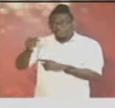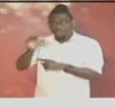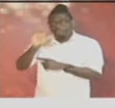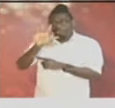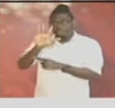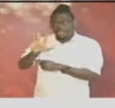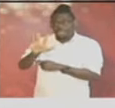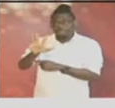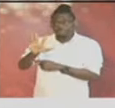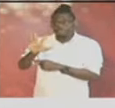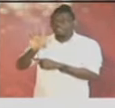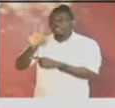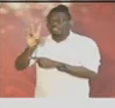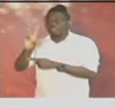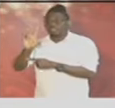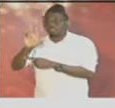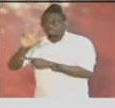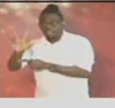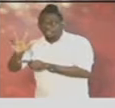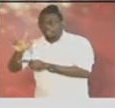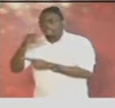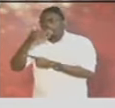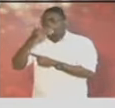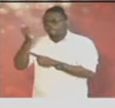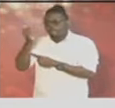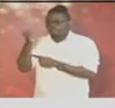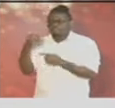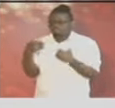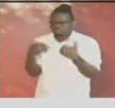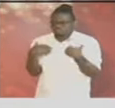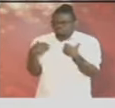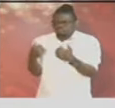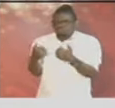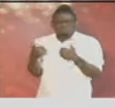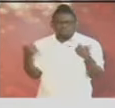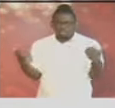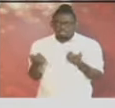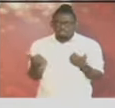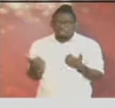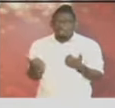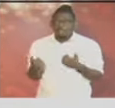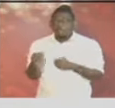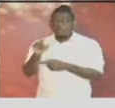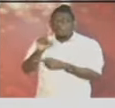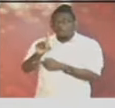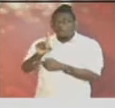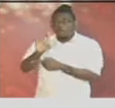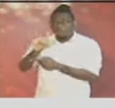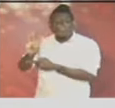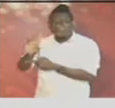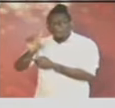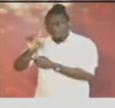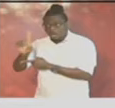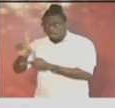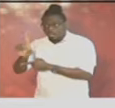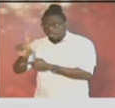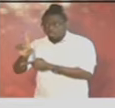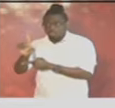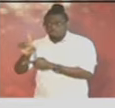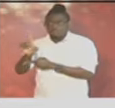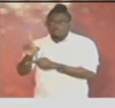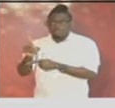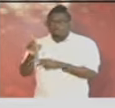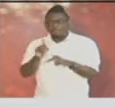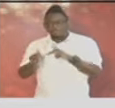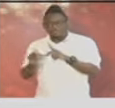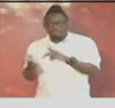7,573 recovered patients thus far. We've had 141 COVID fatalities,